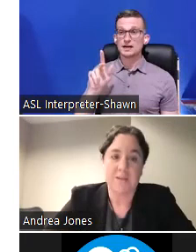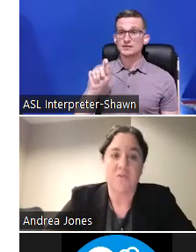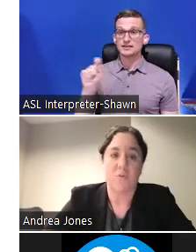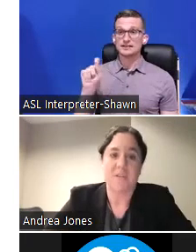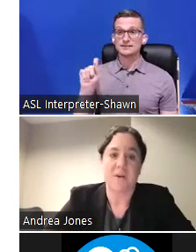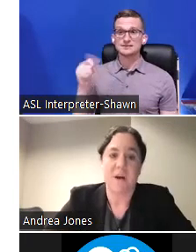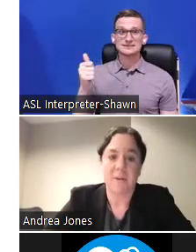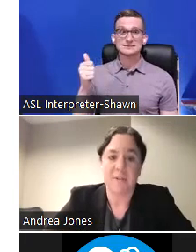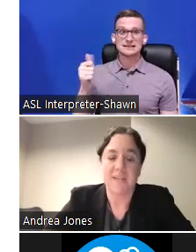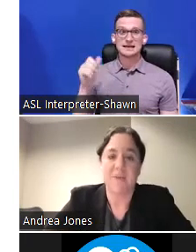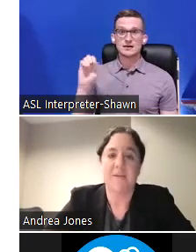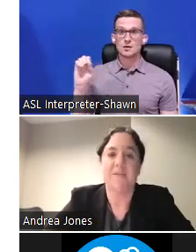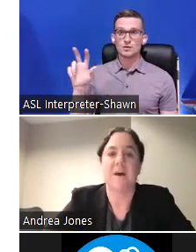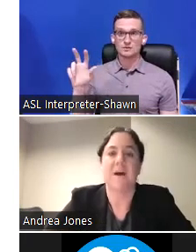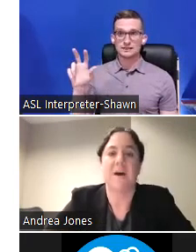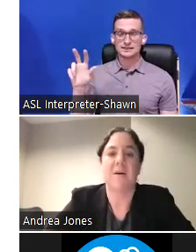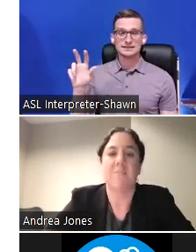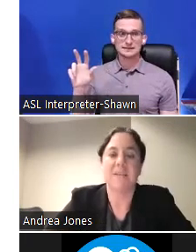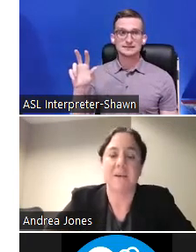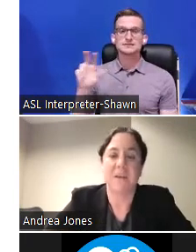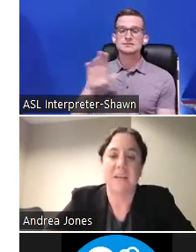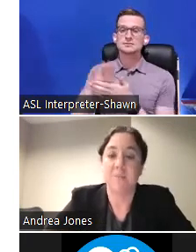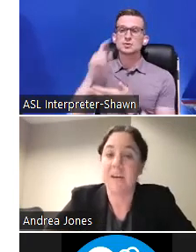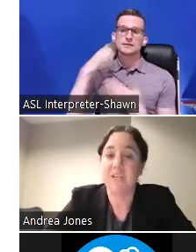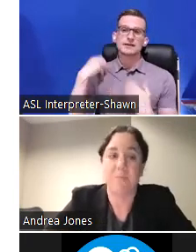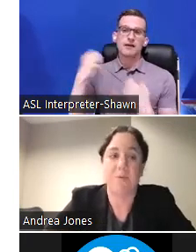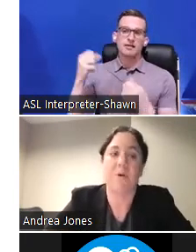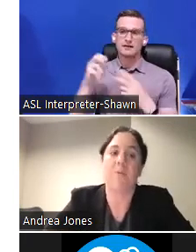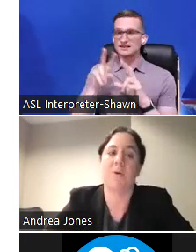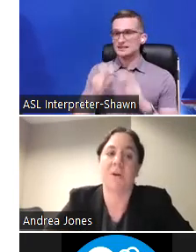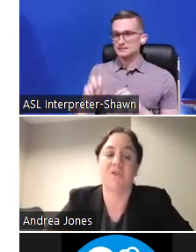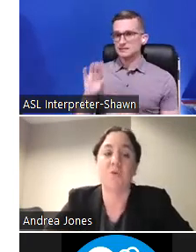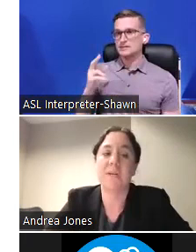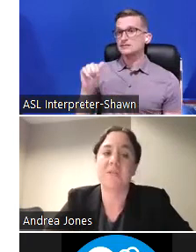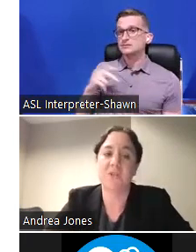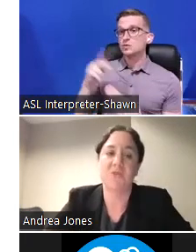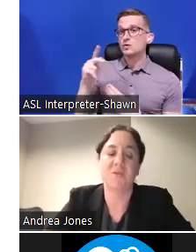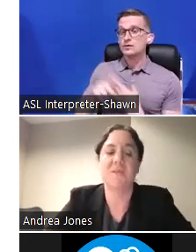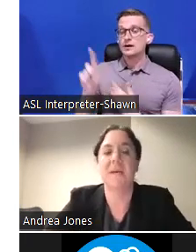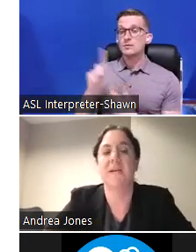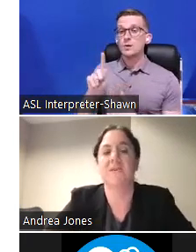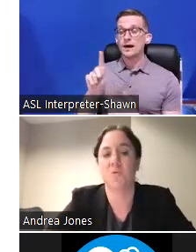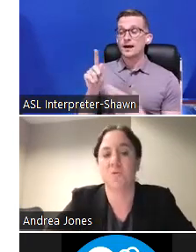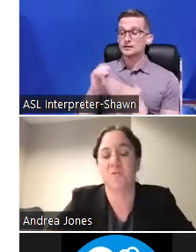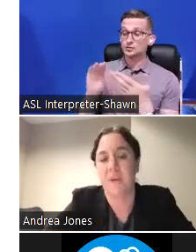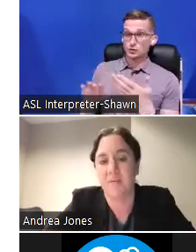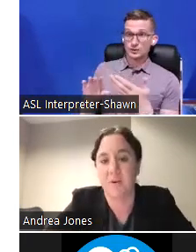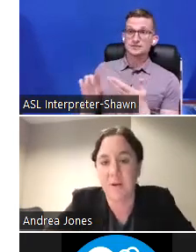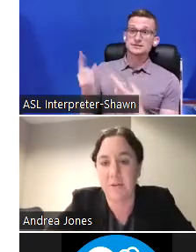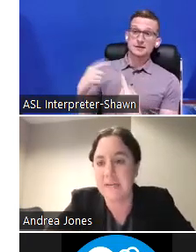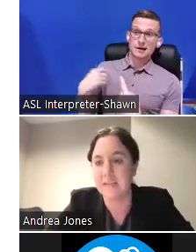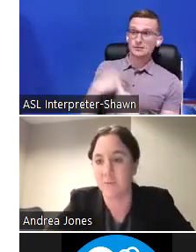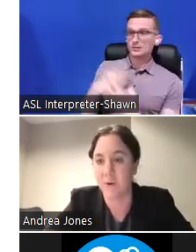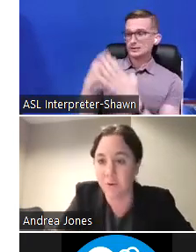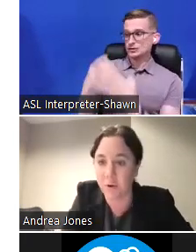23-1003 is the school mental health assessment. Basically, it's a BHA program where we're going to screen students in schools for behavioral